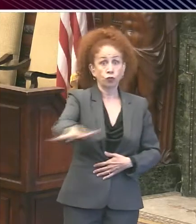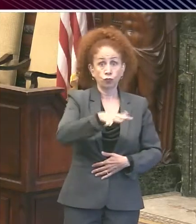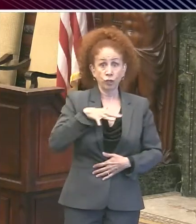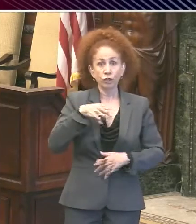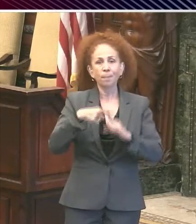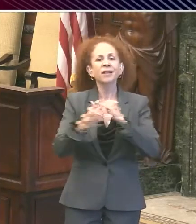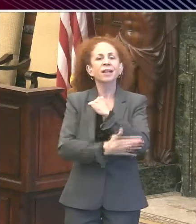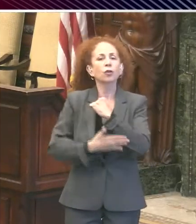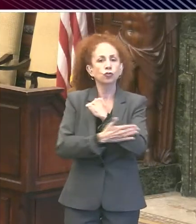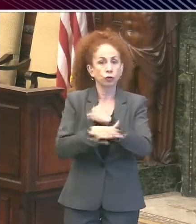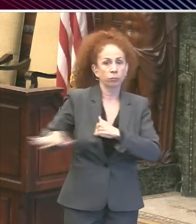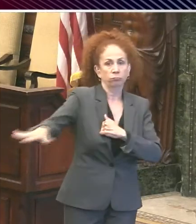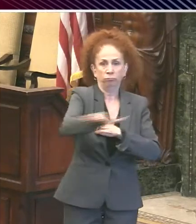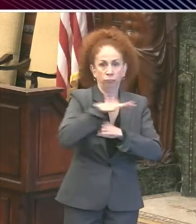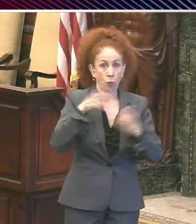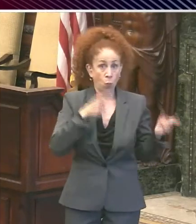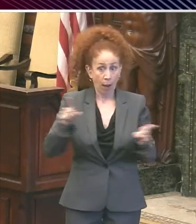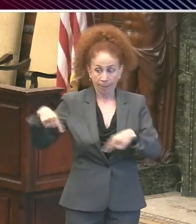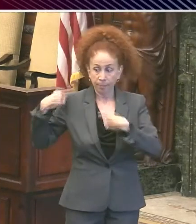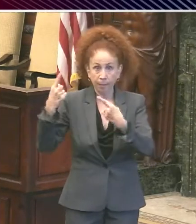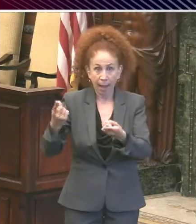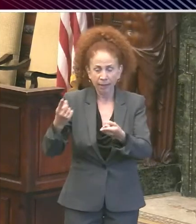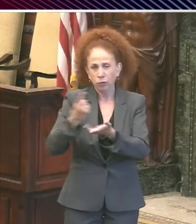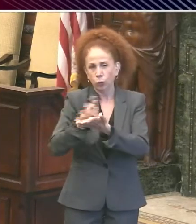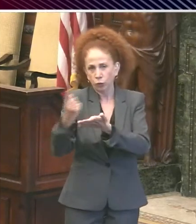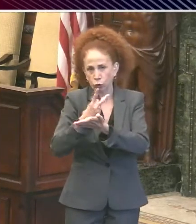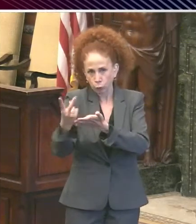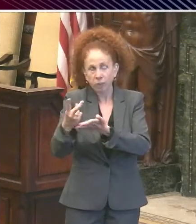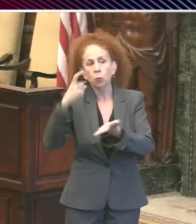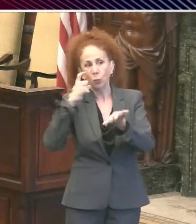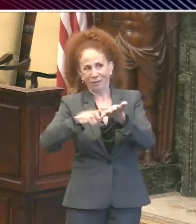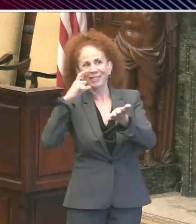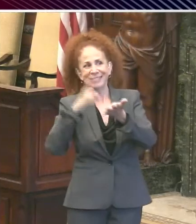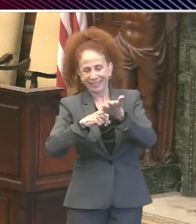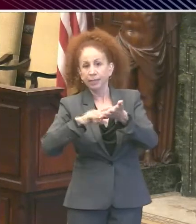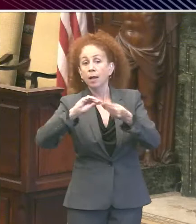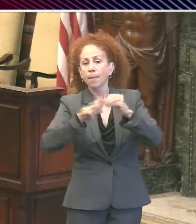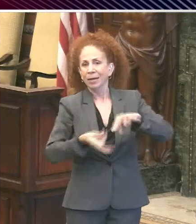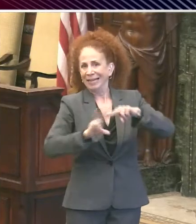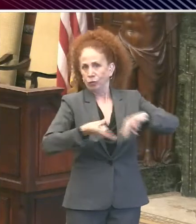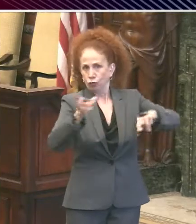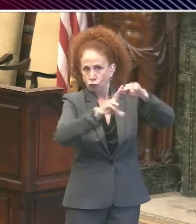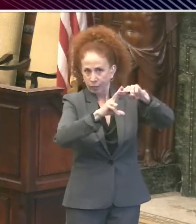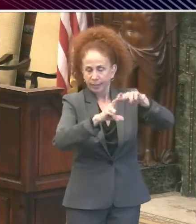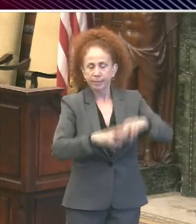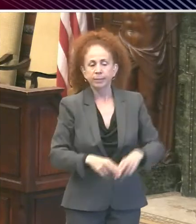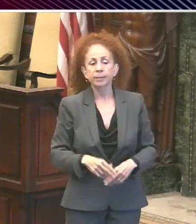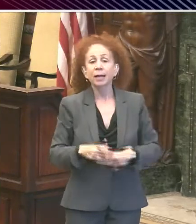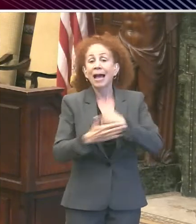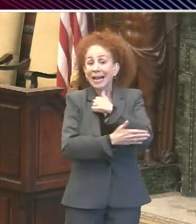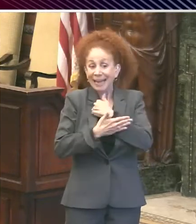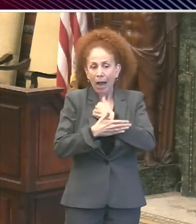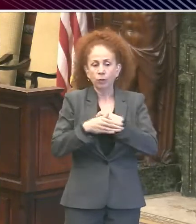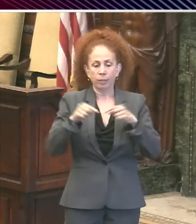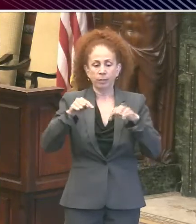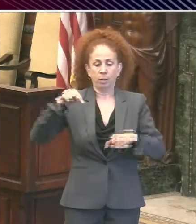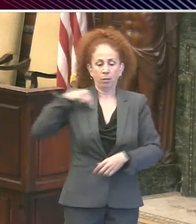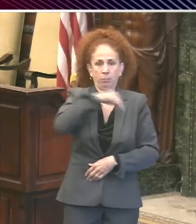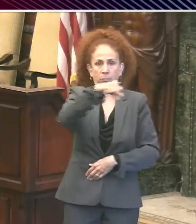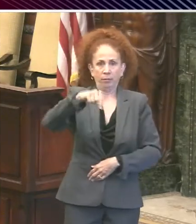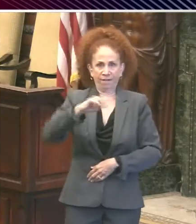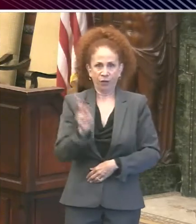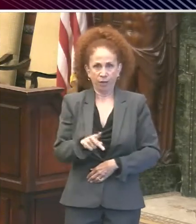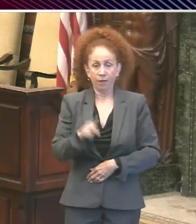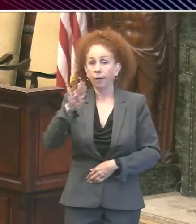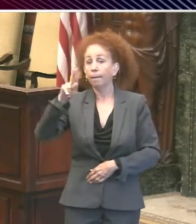across the country. In the past week or so, we've seen an increase in case counts in counties around the city of Philadelphia,